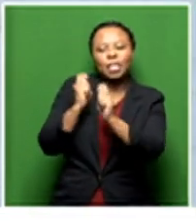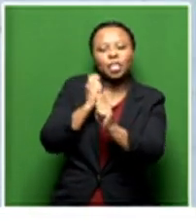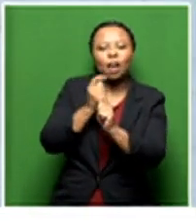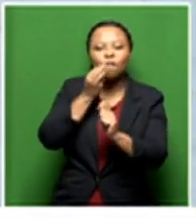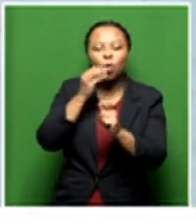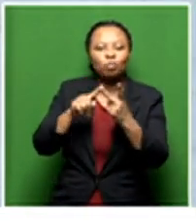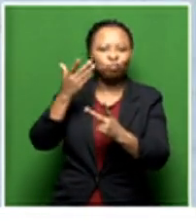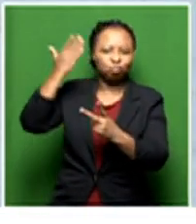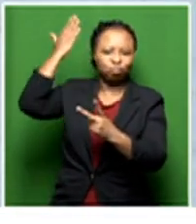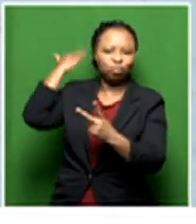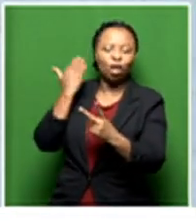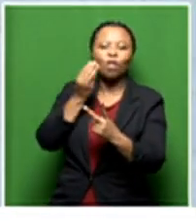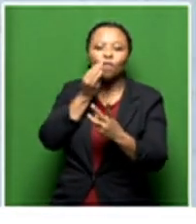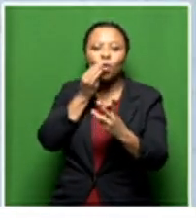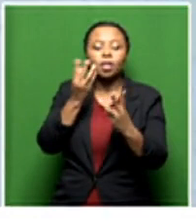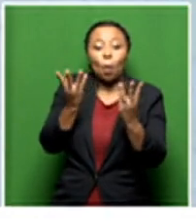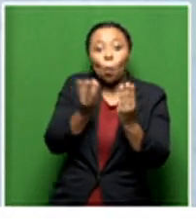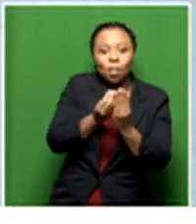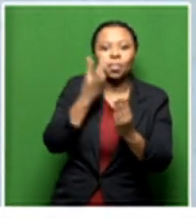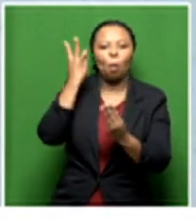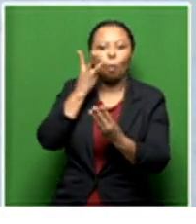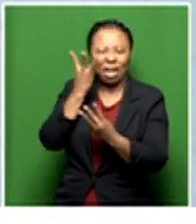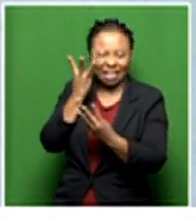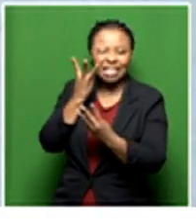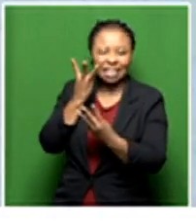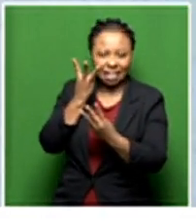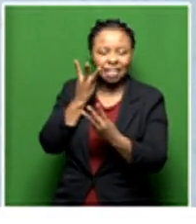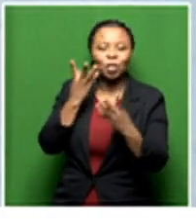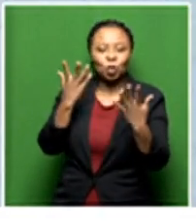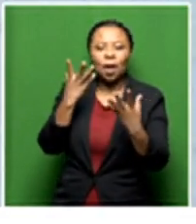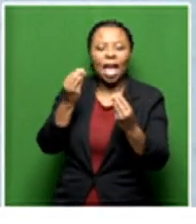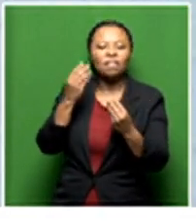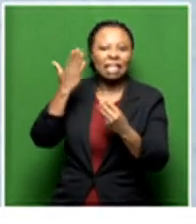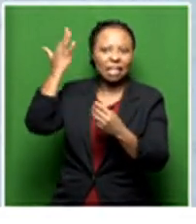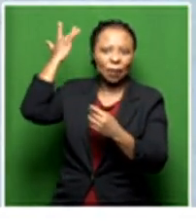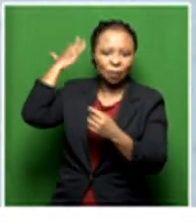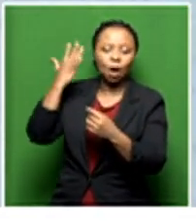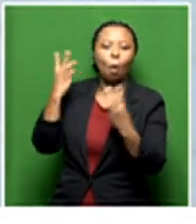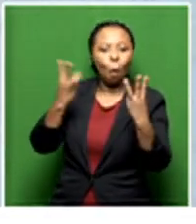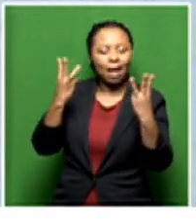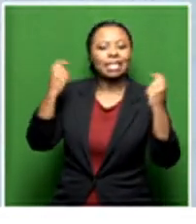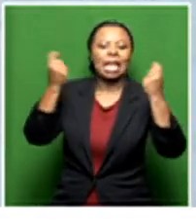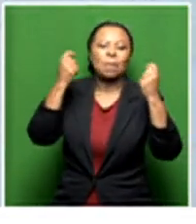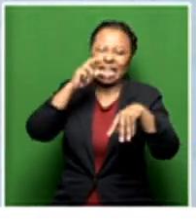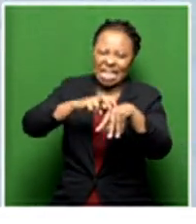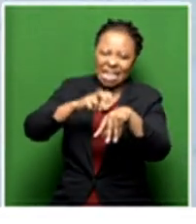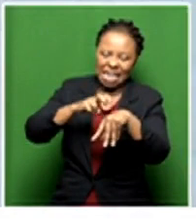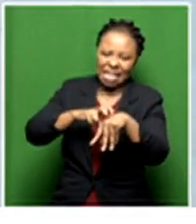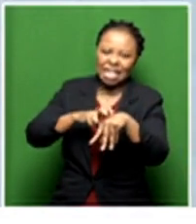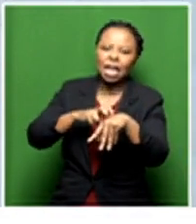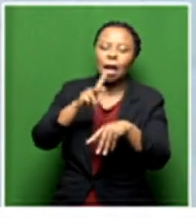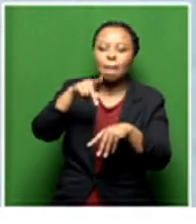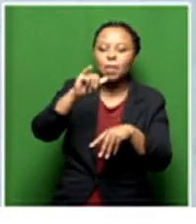indigenous food, with our local wines. Sure. And the wine, we have an indigenous wine that we need to celebrate, the Pinotage.